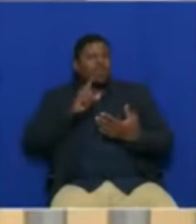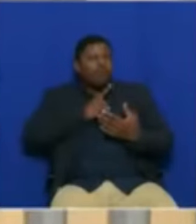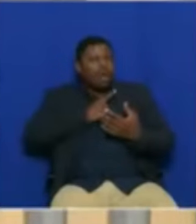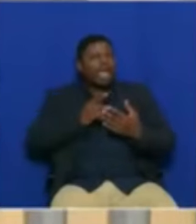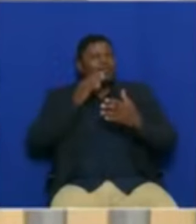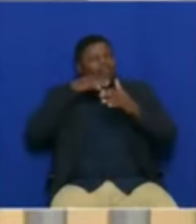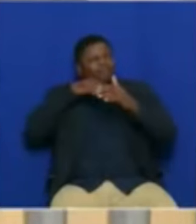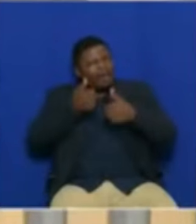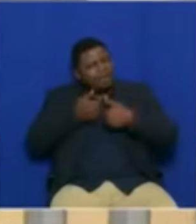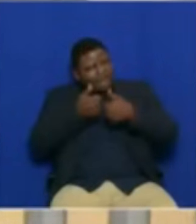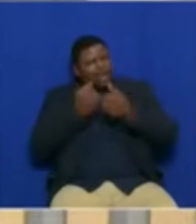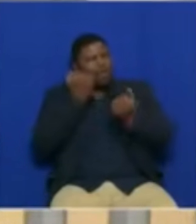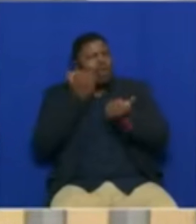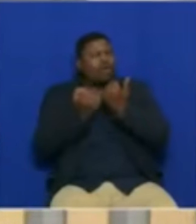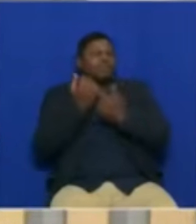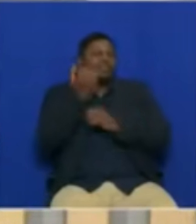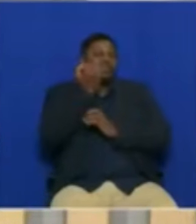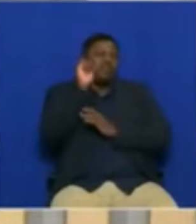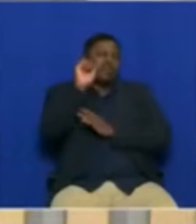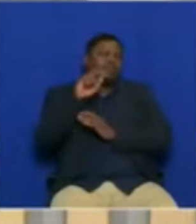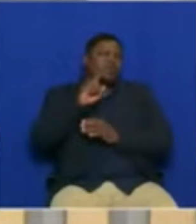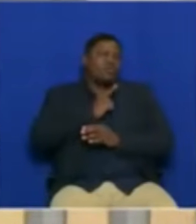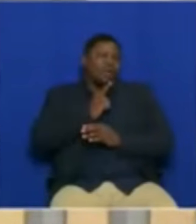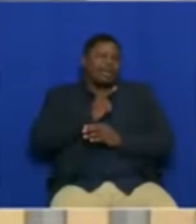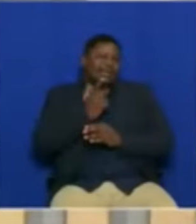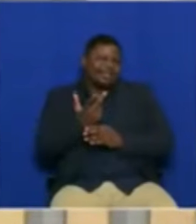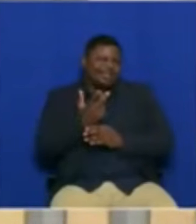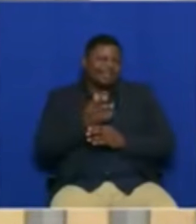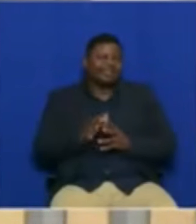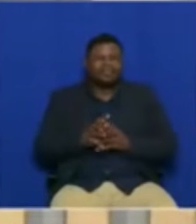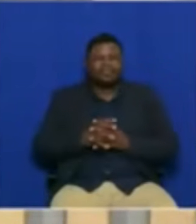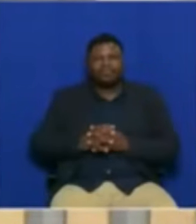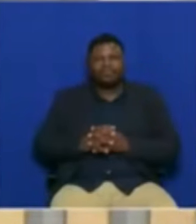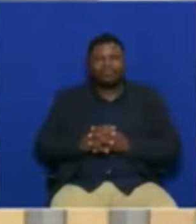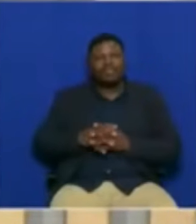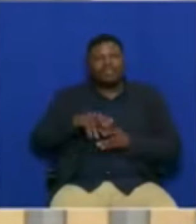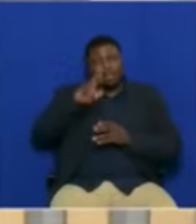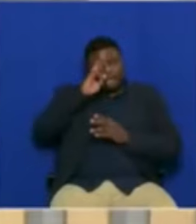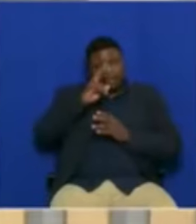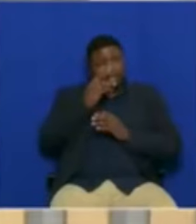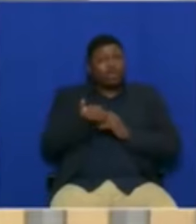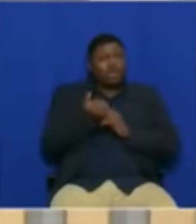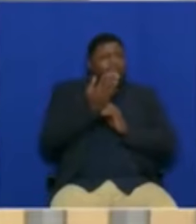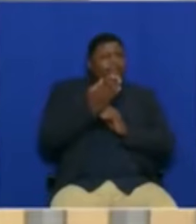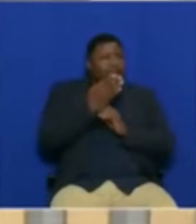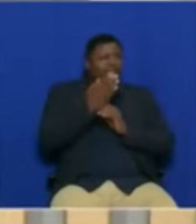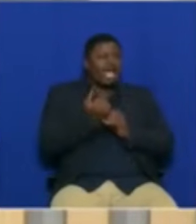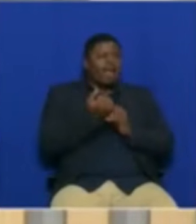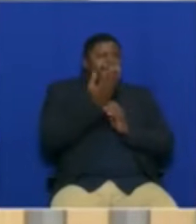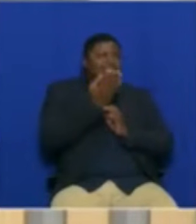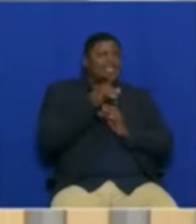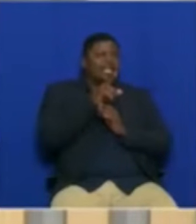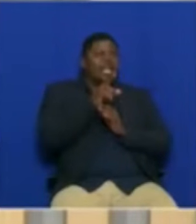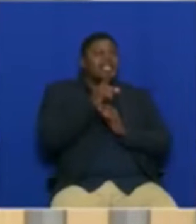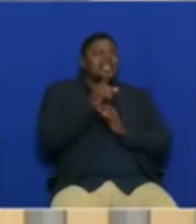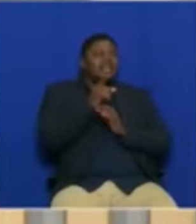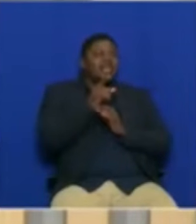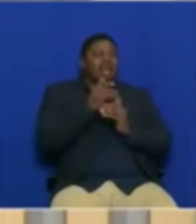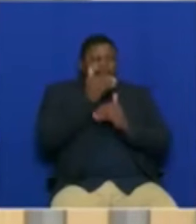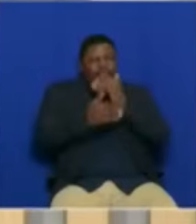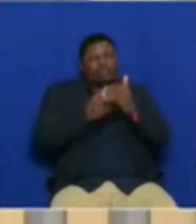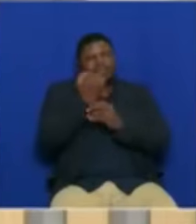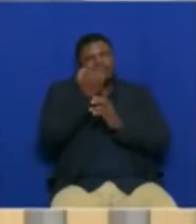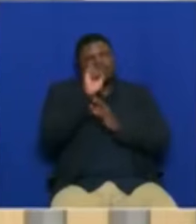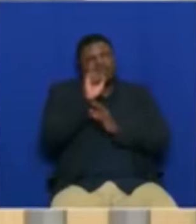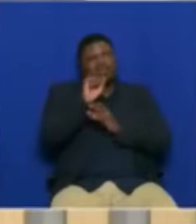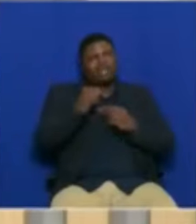persons that were involved in the appeal process. And who was involved in it? It's you and? That would have been myself and the prosecutors that were in the